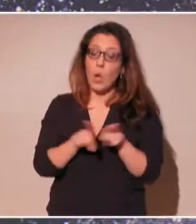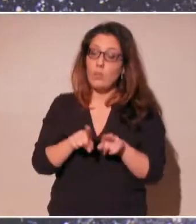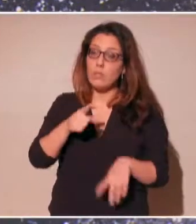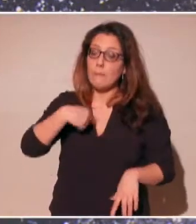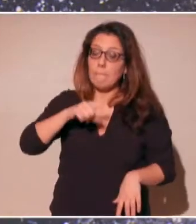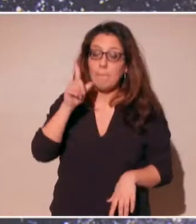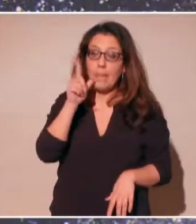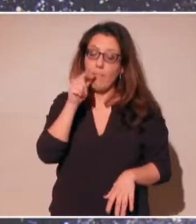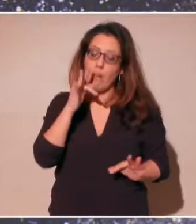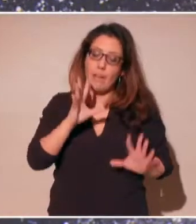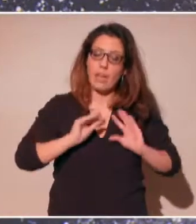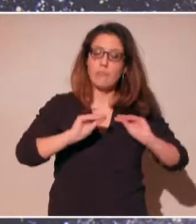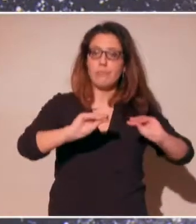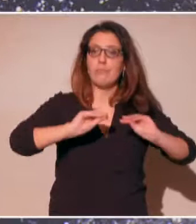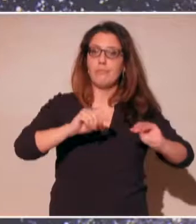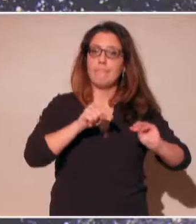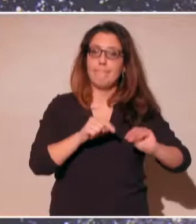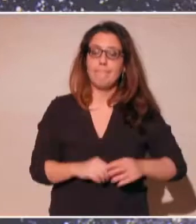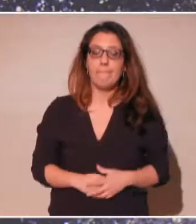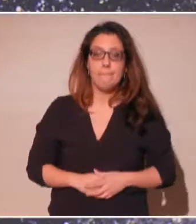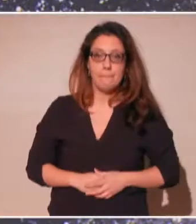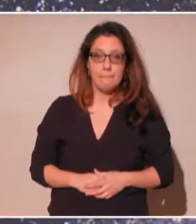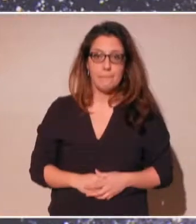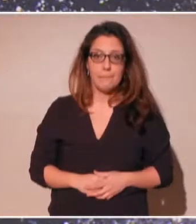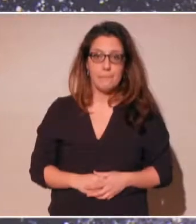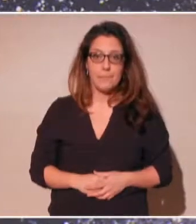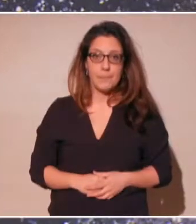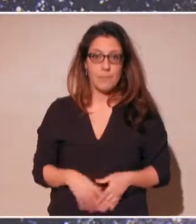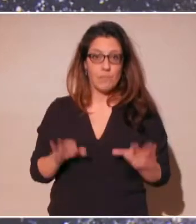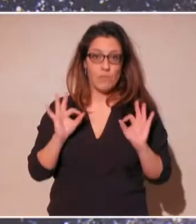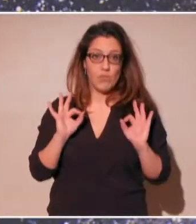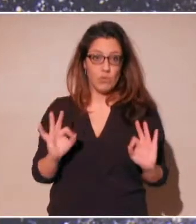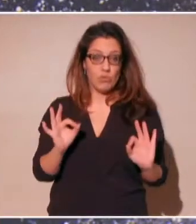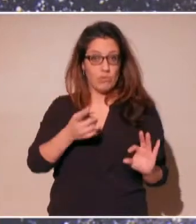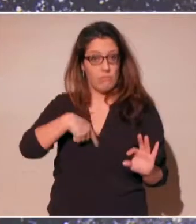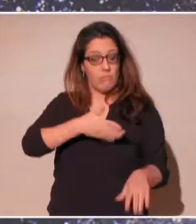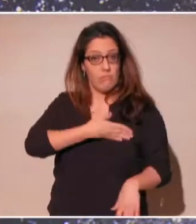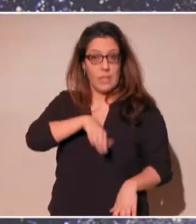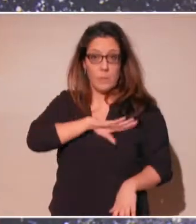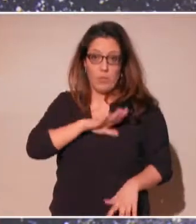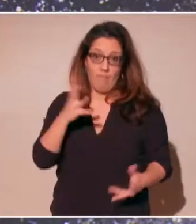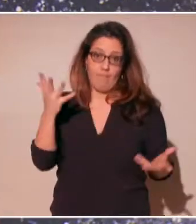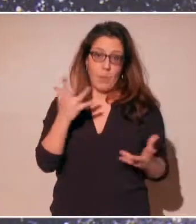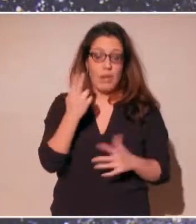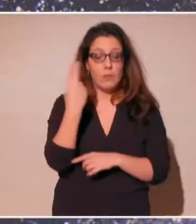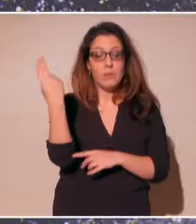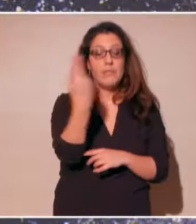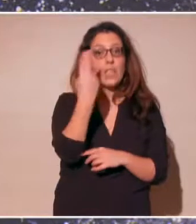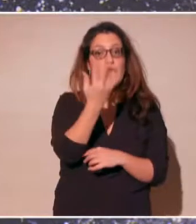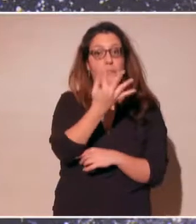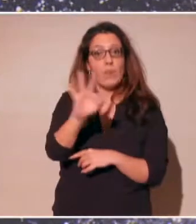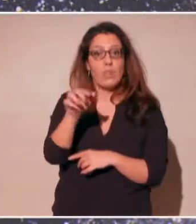bond with Germany. We have to concentrate on training, and we must make sure that French